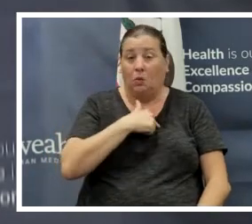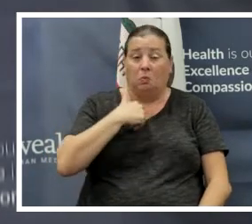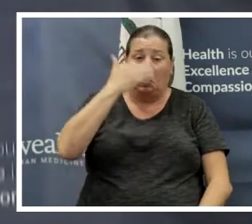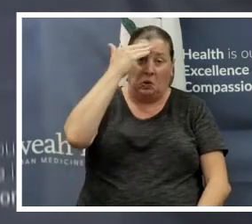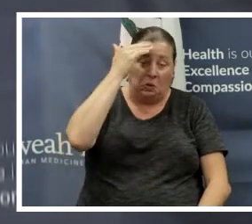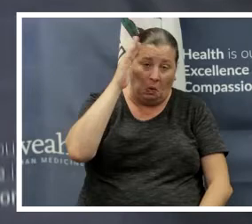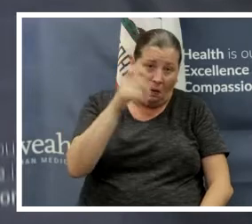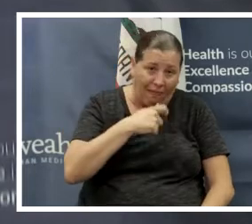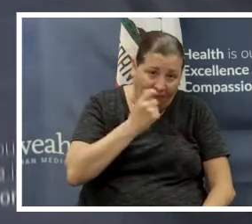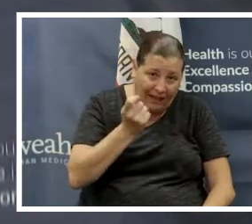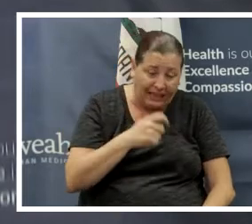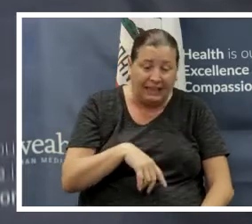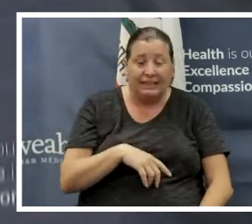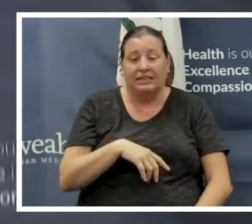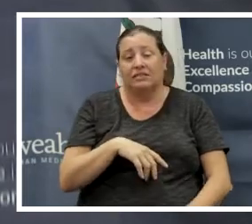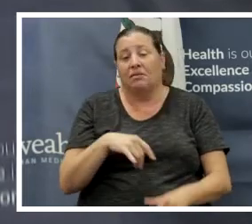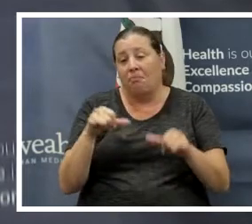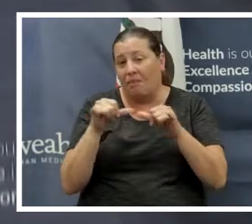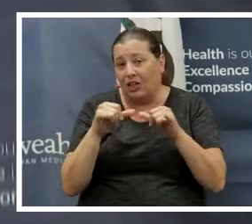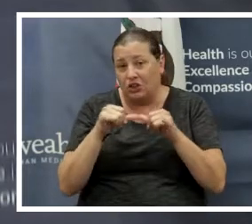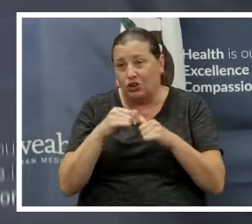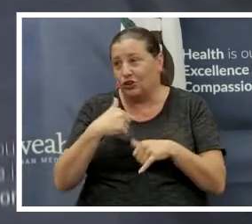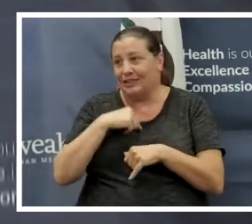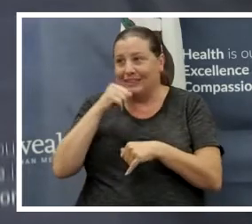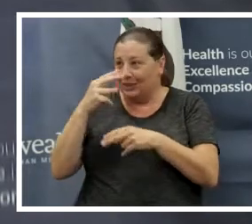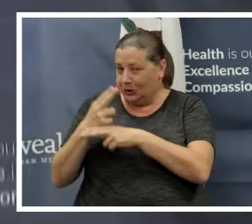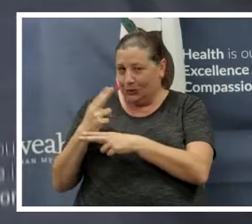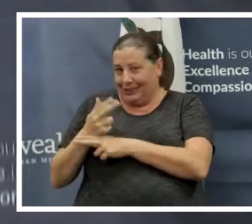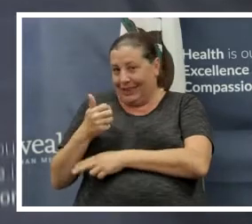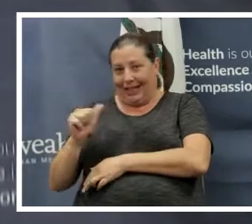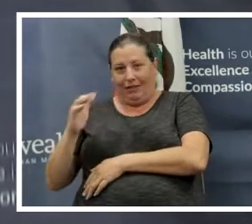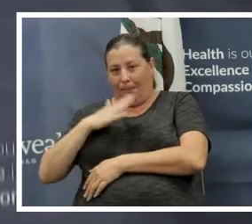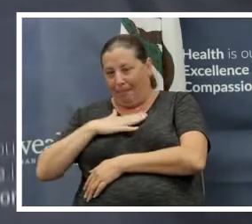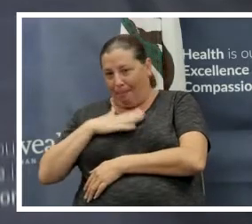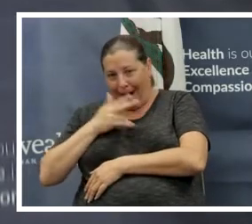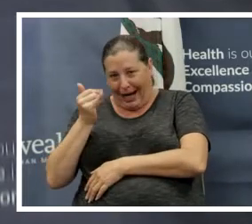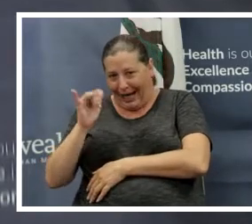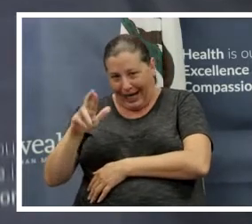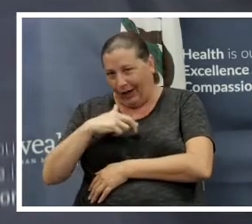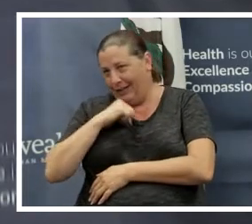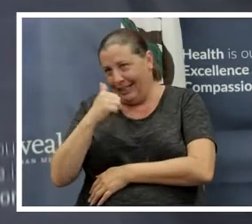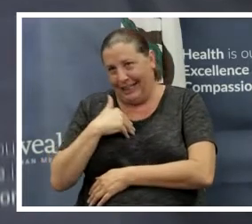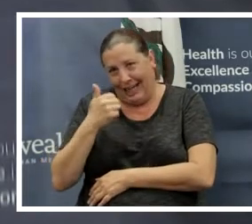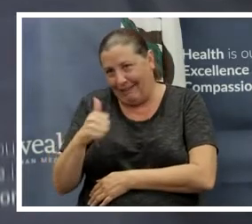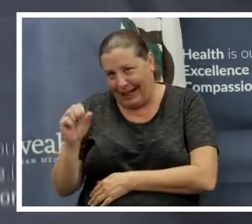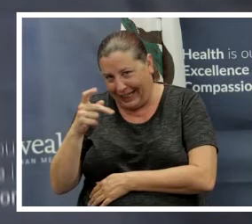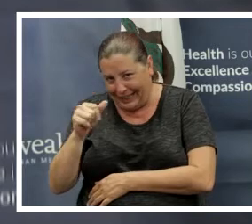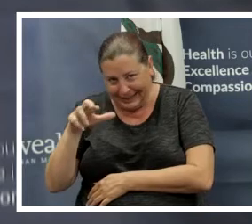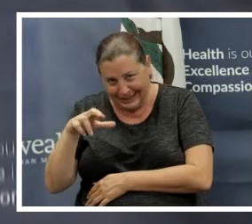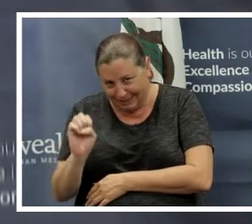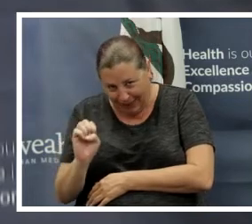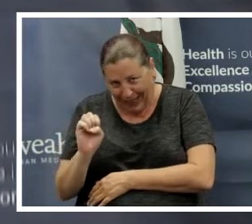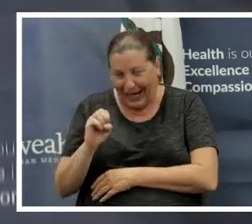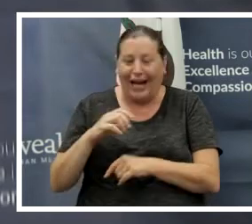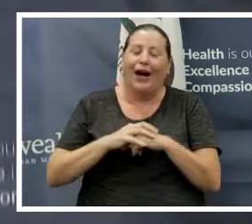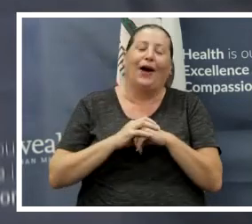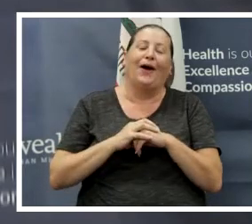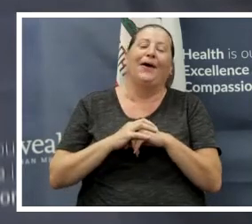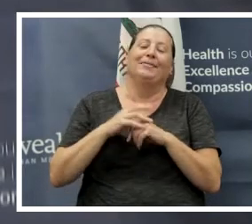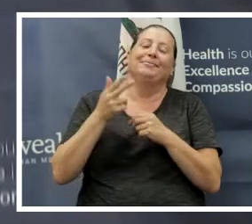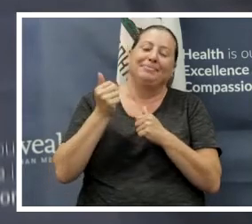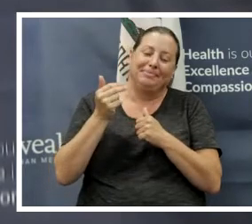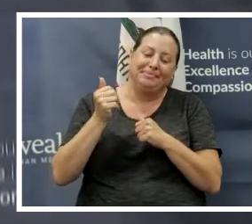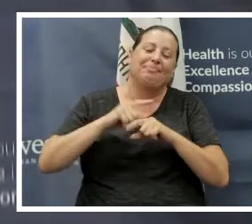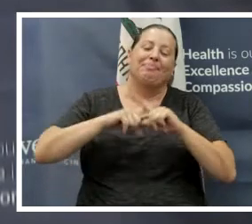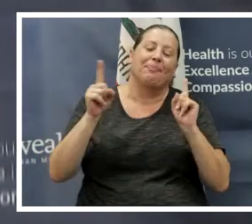measured it. I have measured it. I didn't use any of my own hair to measure it. I didn't have any to spare, but I had people donate hair so I could measure the thickness